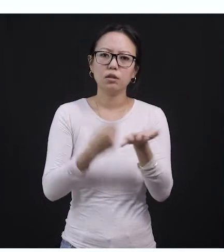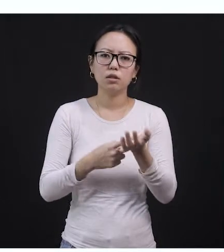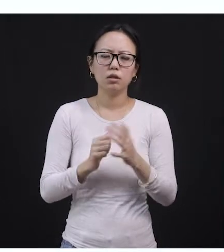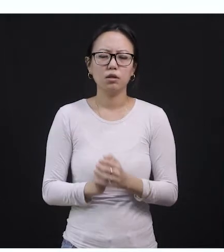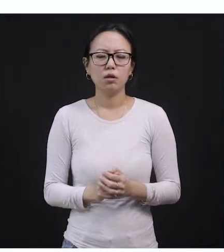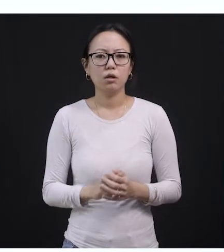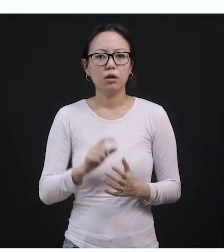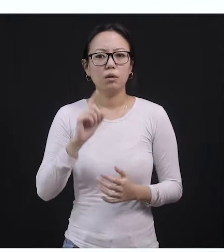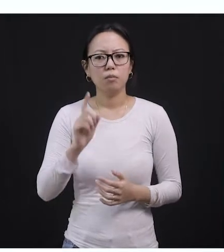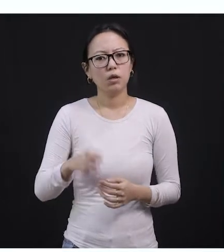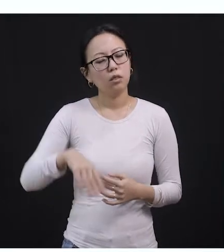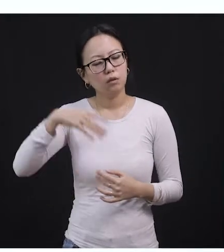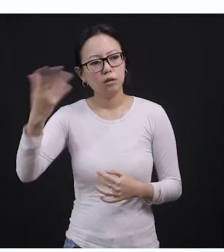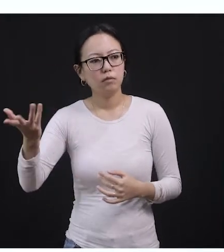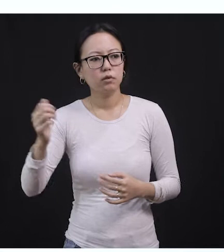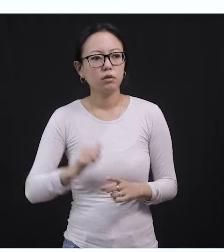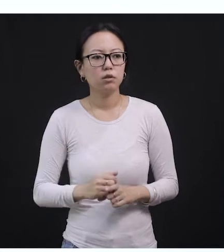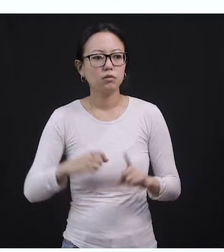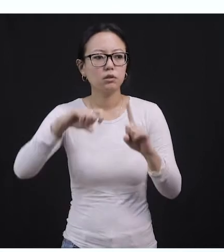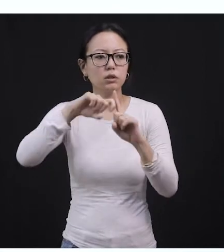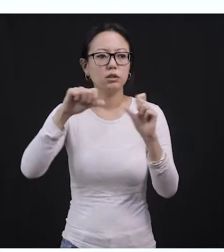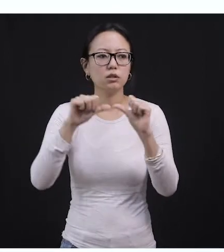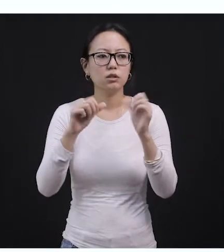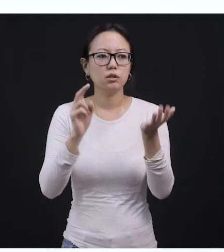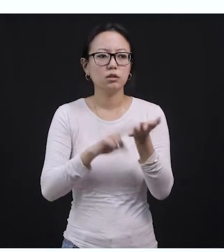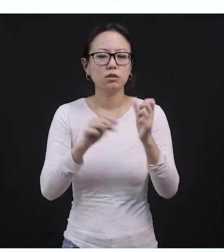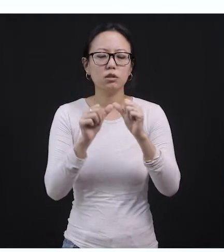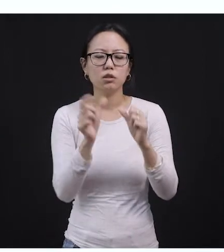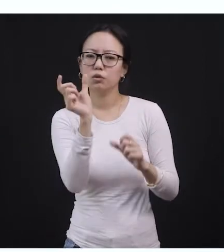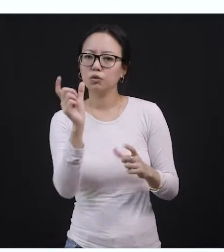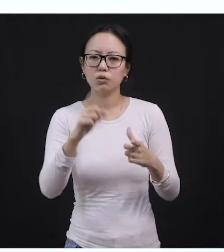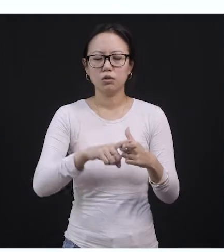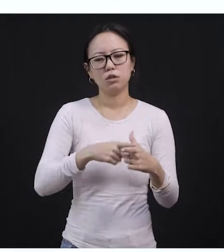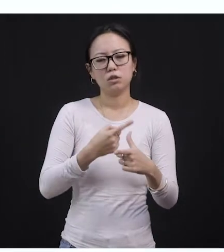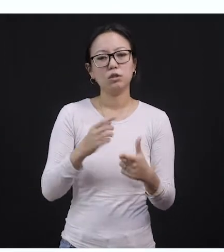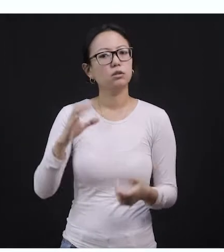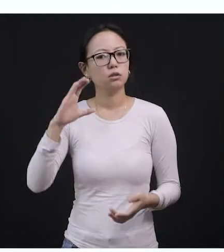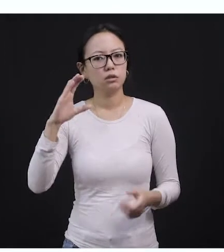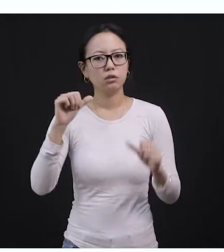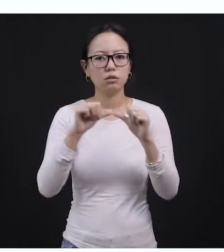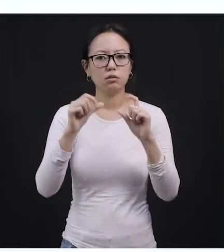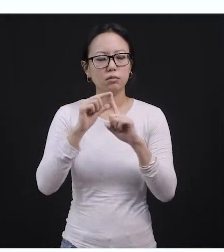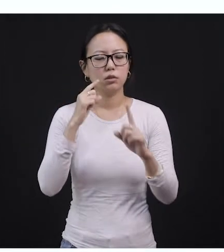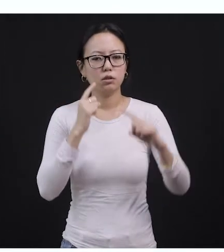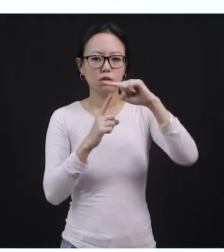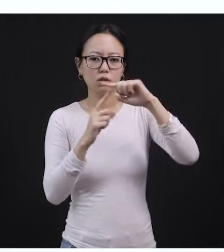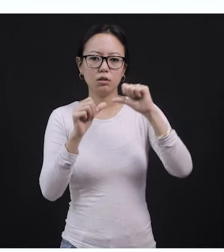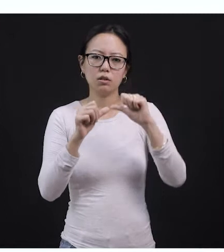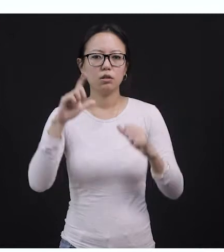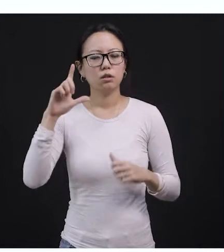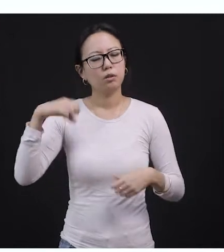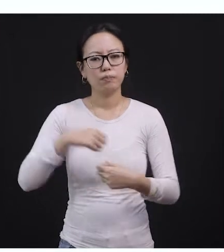Thansar to Kannauj, all right? So Thansar was also a capital, and later on, another capital was added,